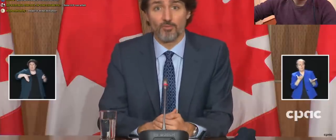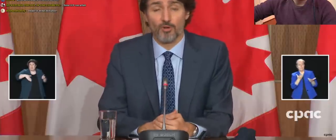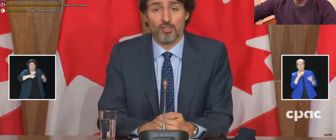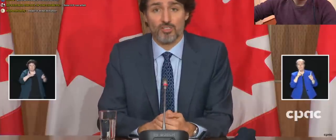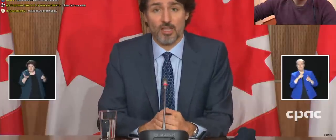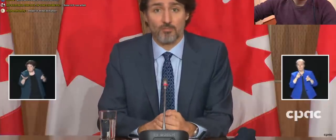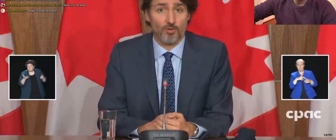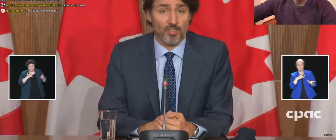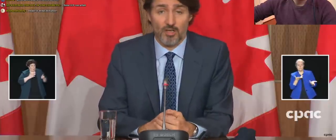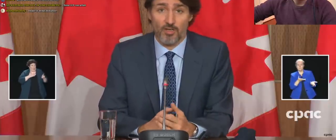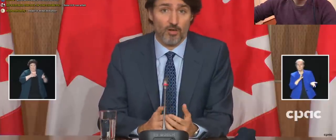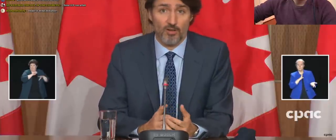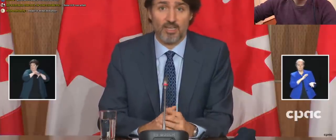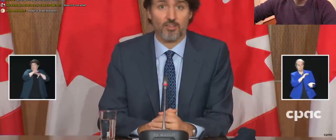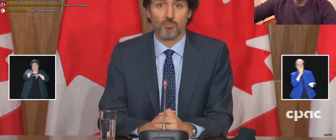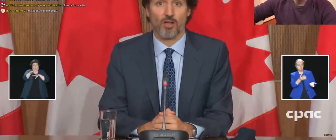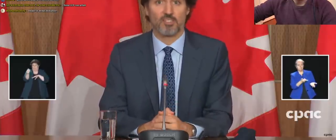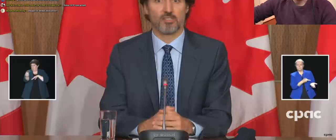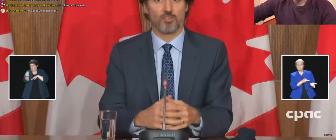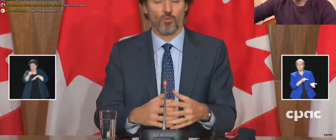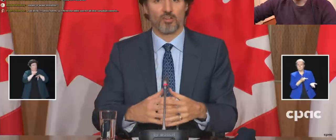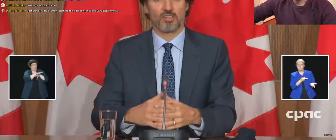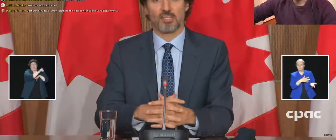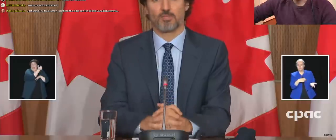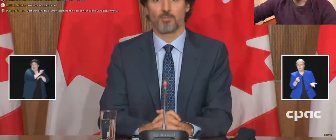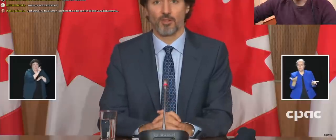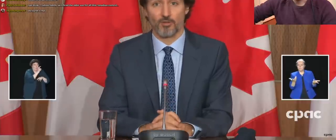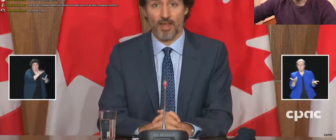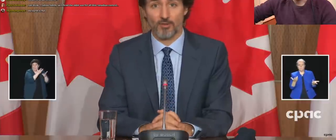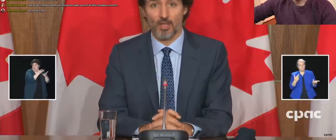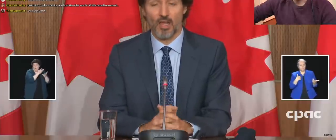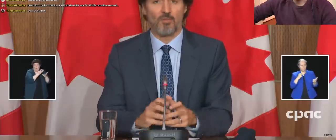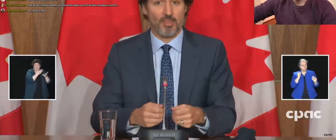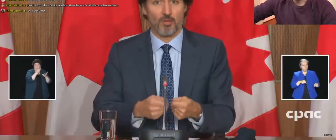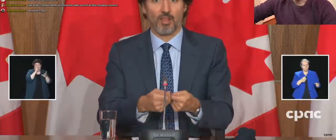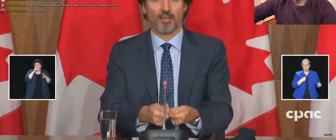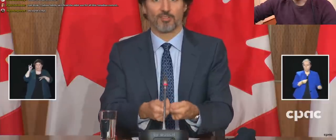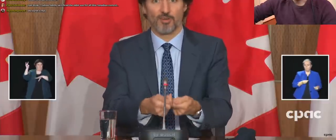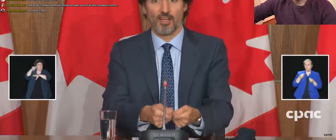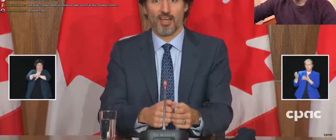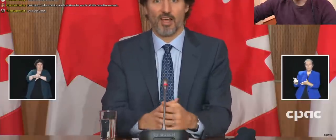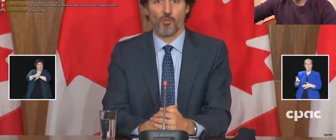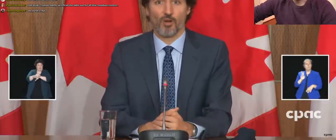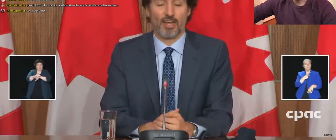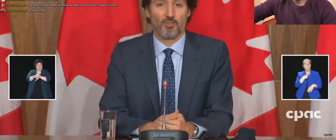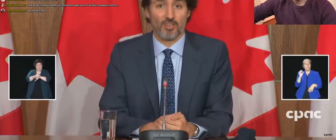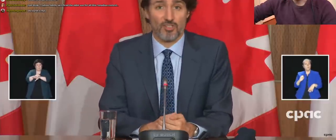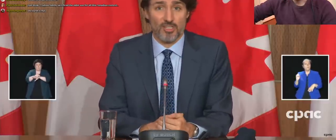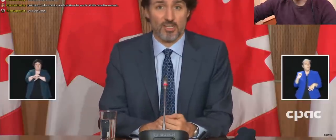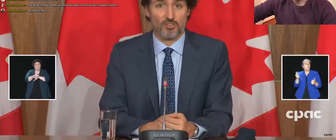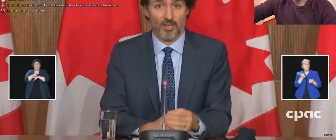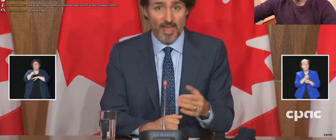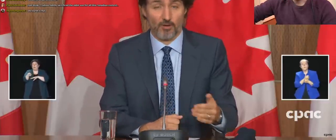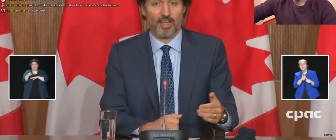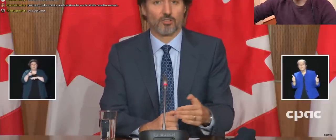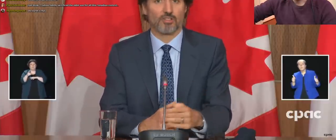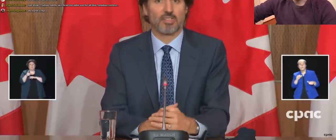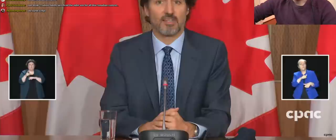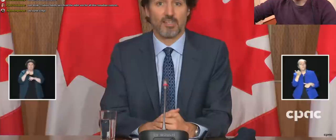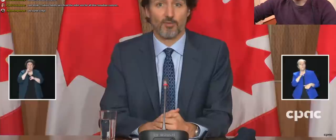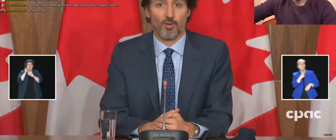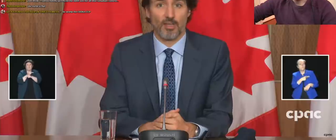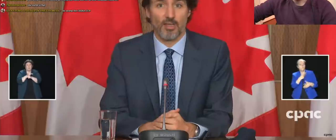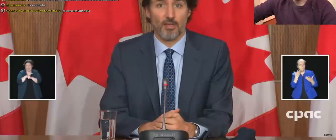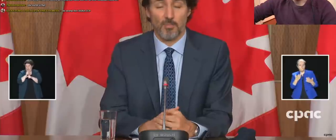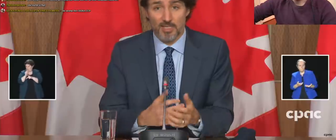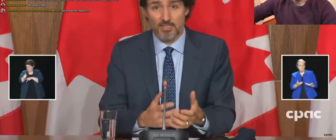happily furnish some to Ontario or any other provinces that want to test people on arrival, but they will have to work out the logistics on how to actually